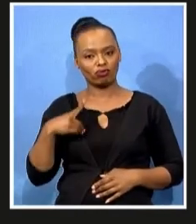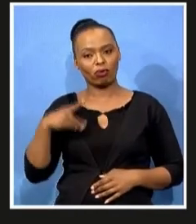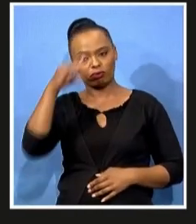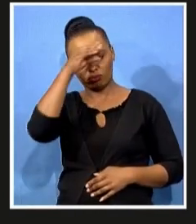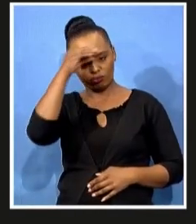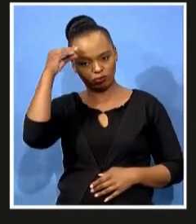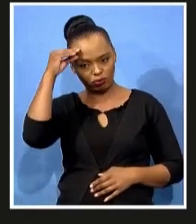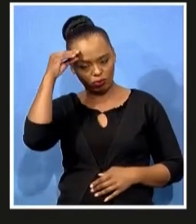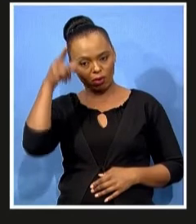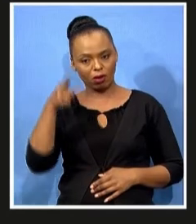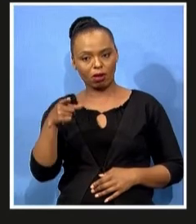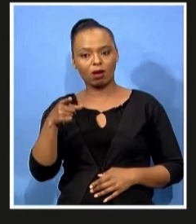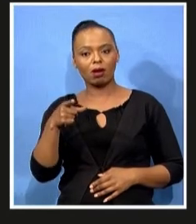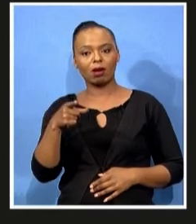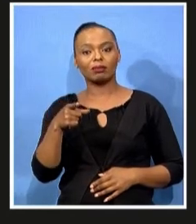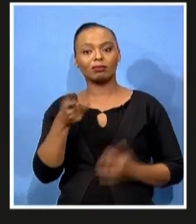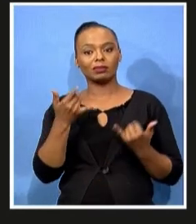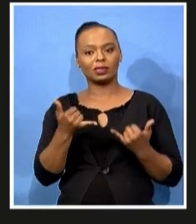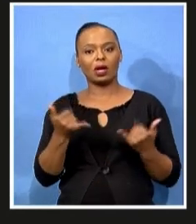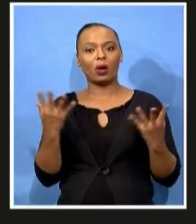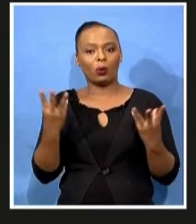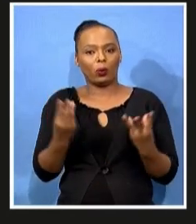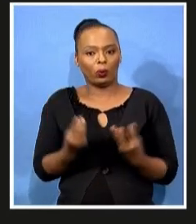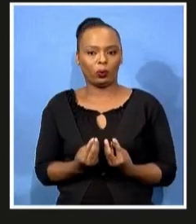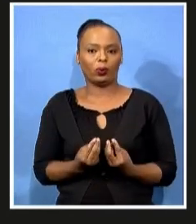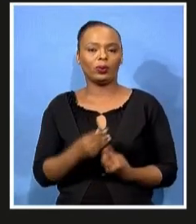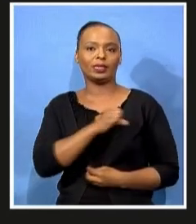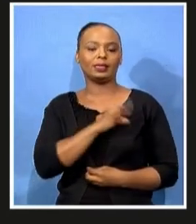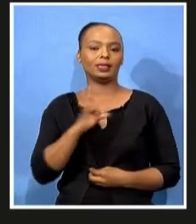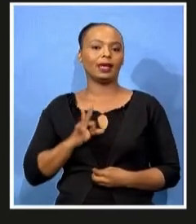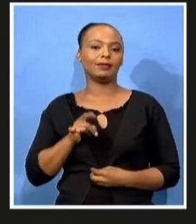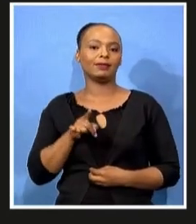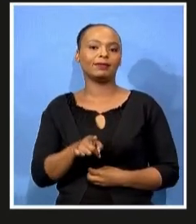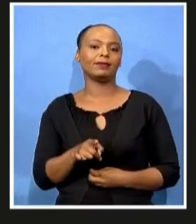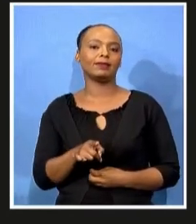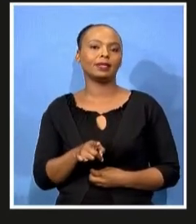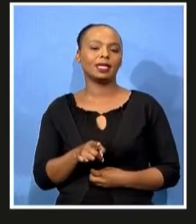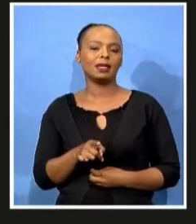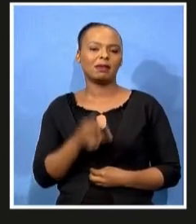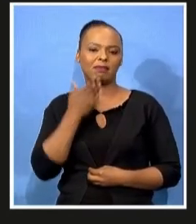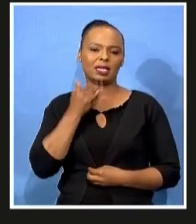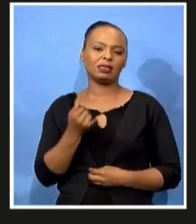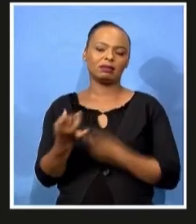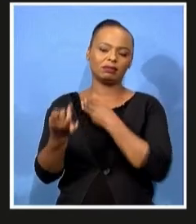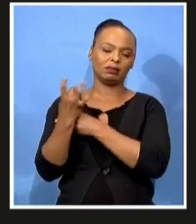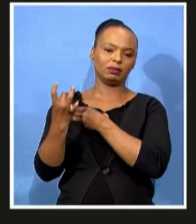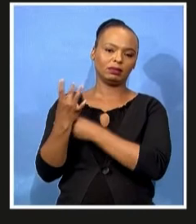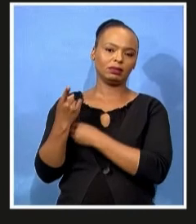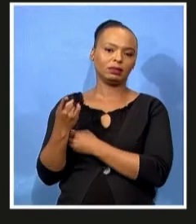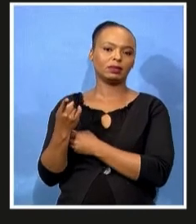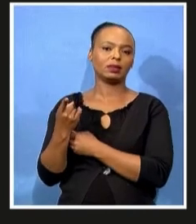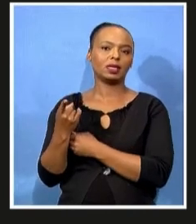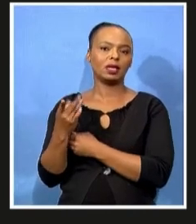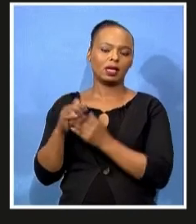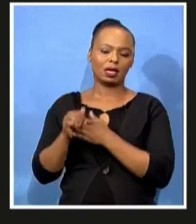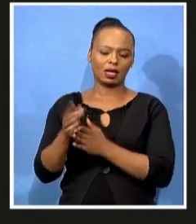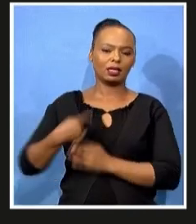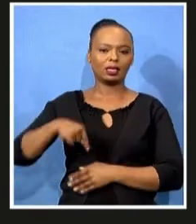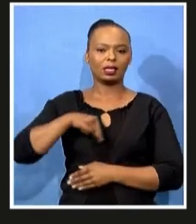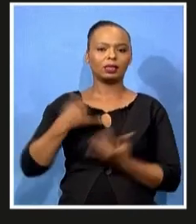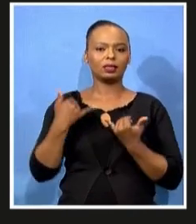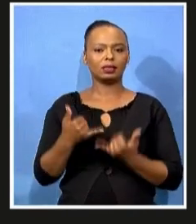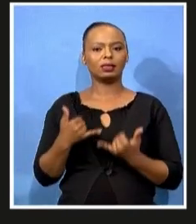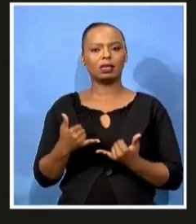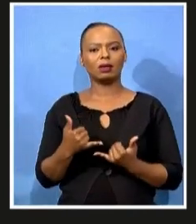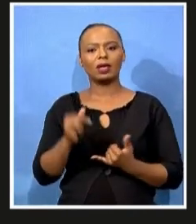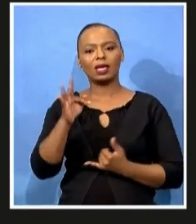short-staffed. Can we get a guideline from the minister if all our interns have been placed? I know last year when we